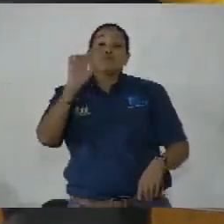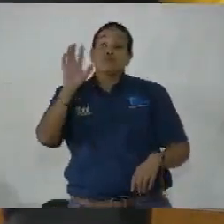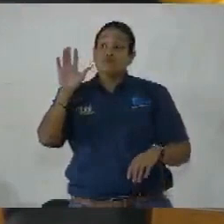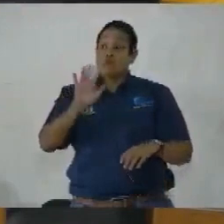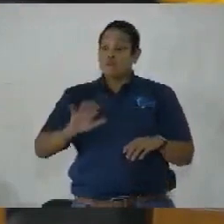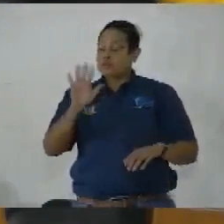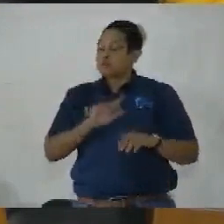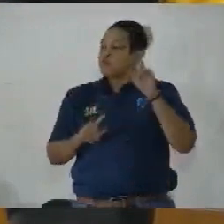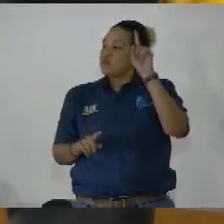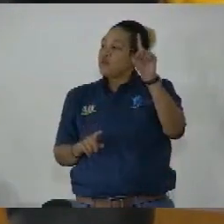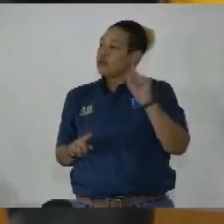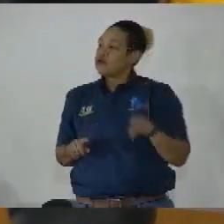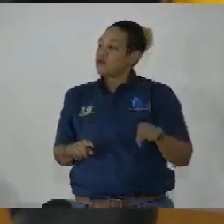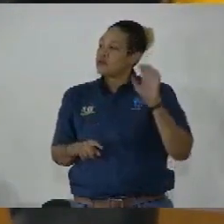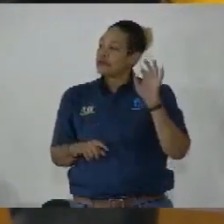1.9.